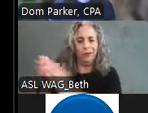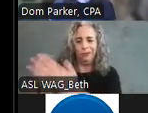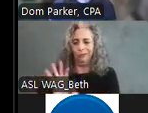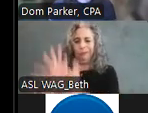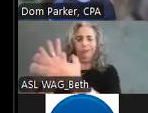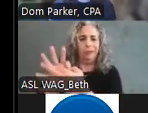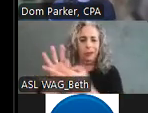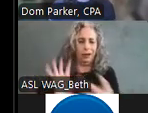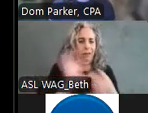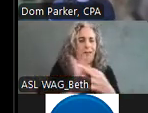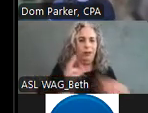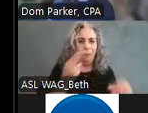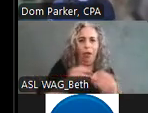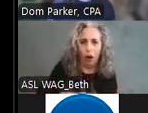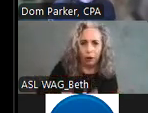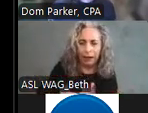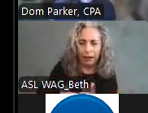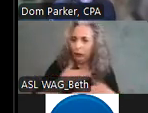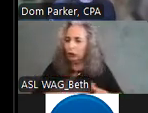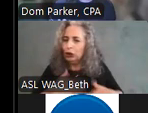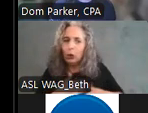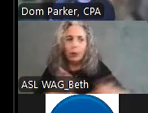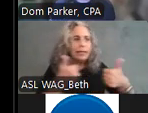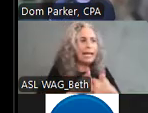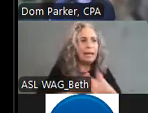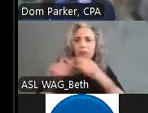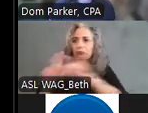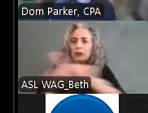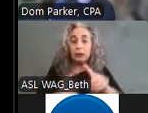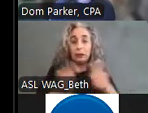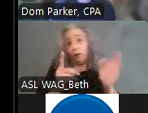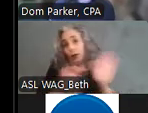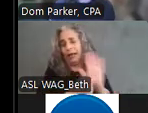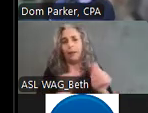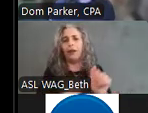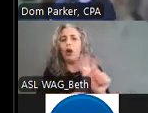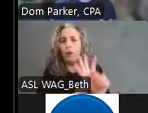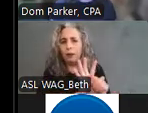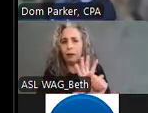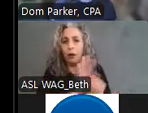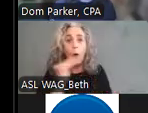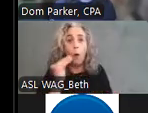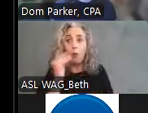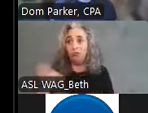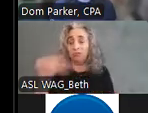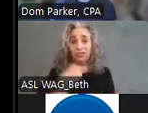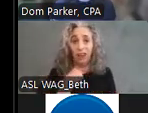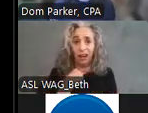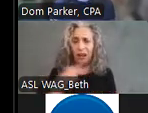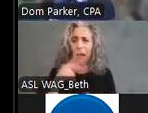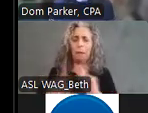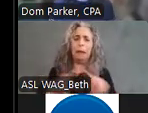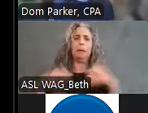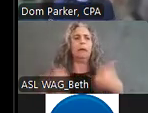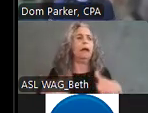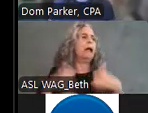get together and enjoy a game in another way. During COVID, for example, when we were all stuck at home, people were playing video games a lot more